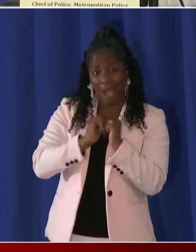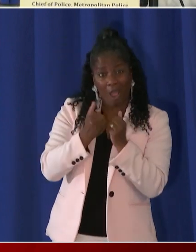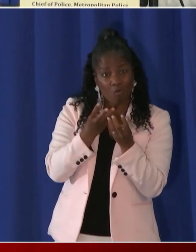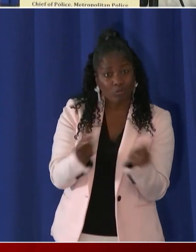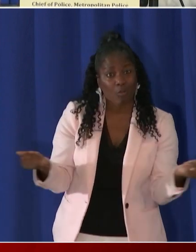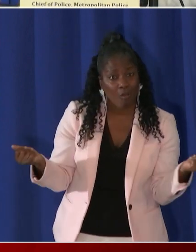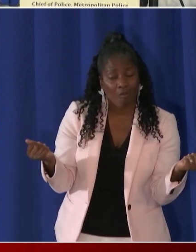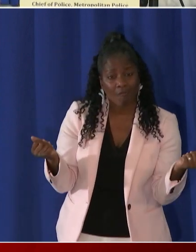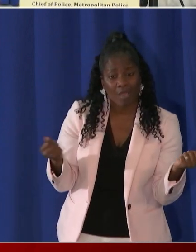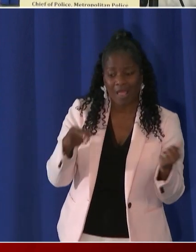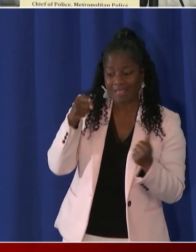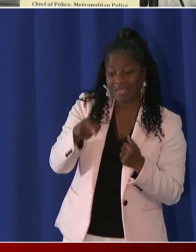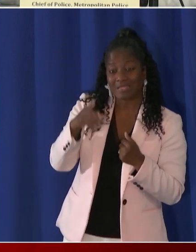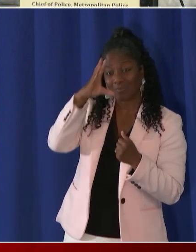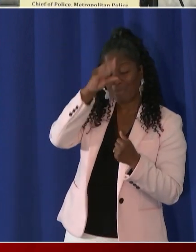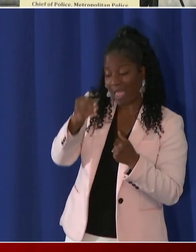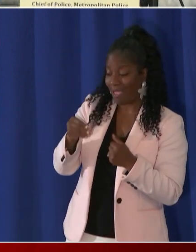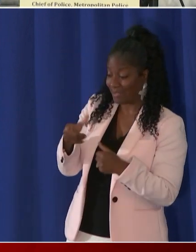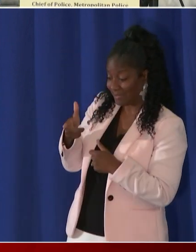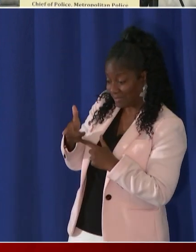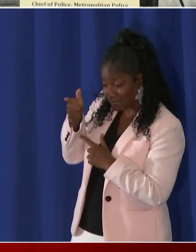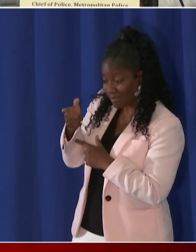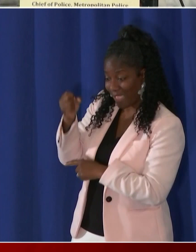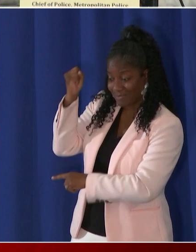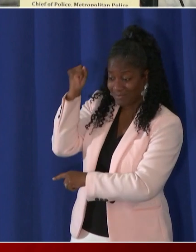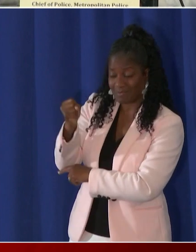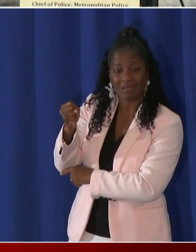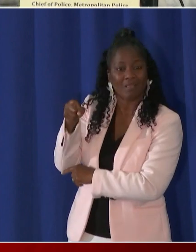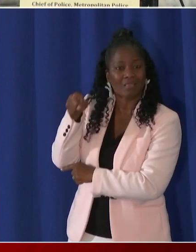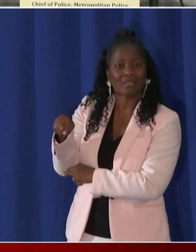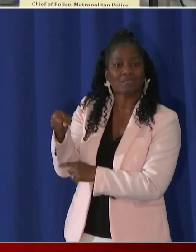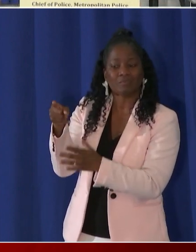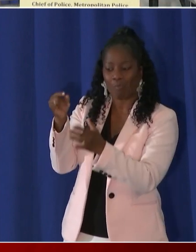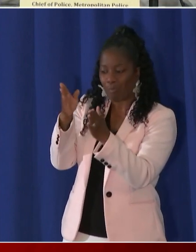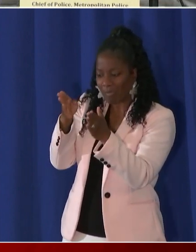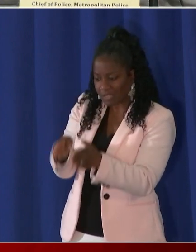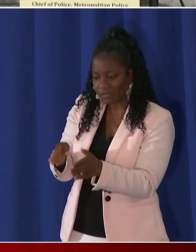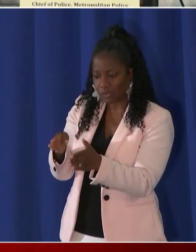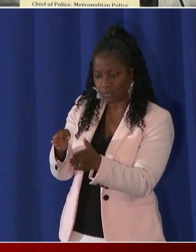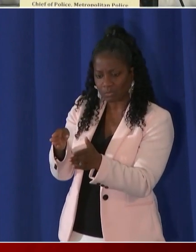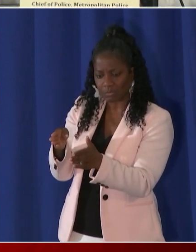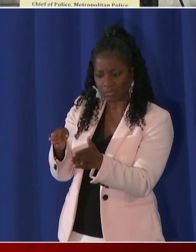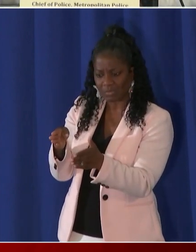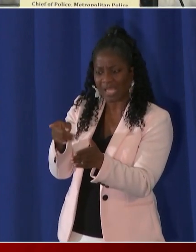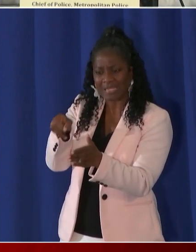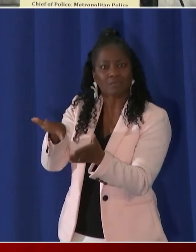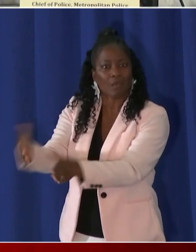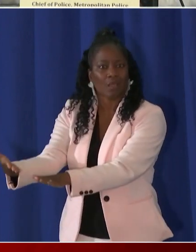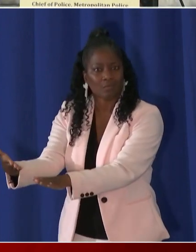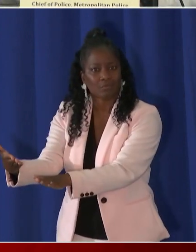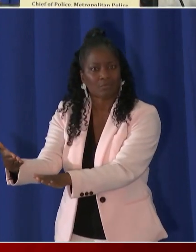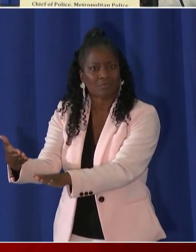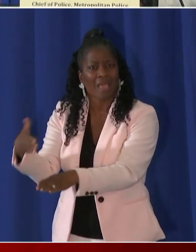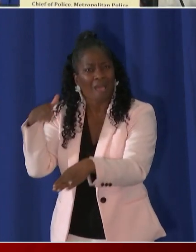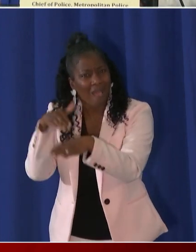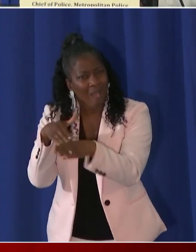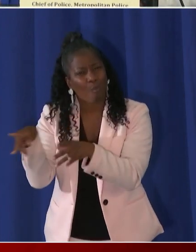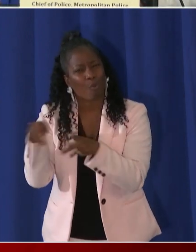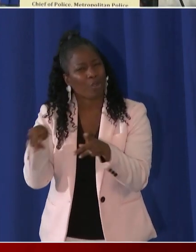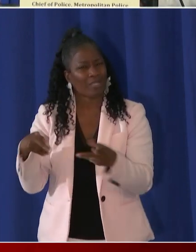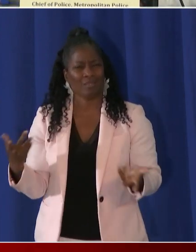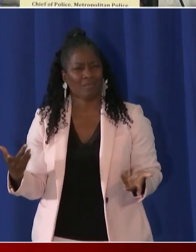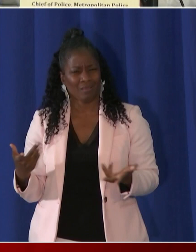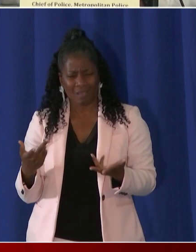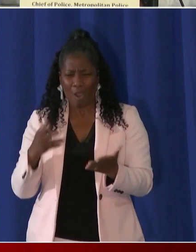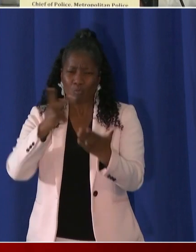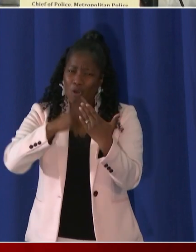man stabbed and shot an individual to death at a party. Again, I don't know what